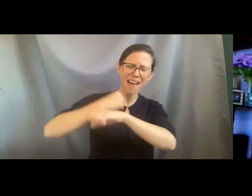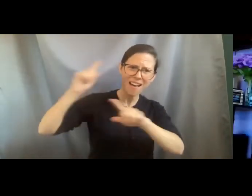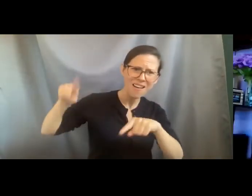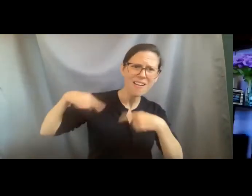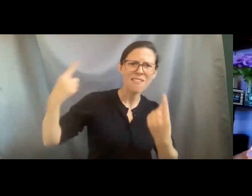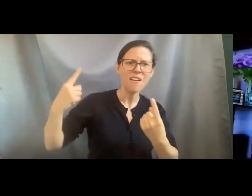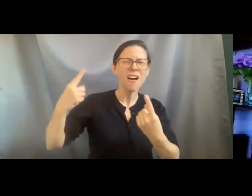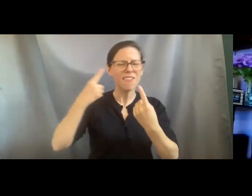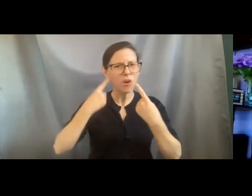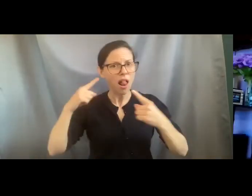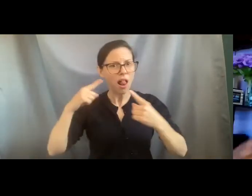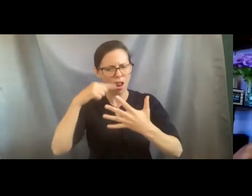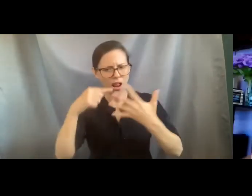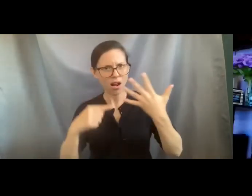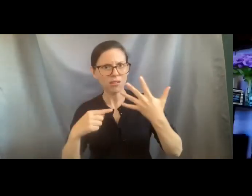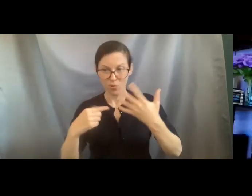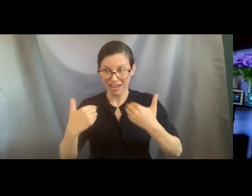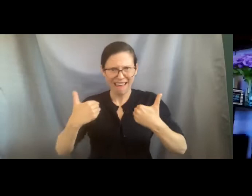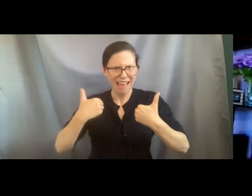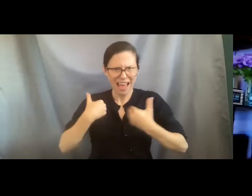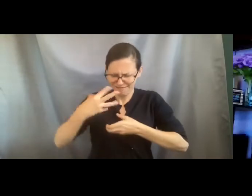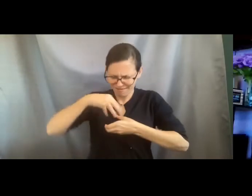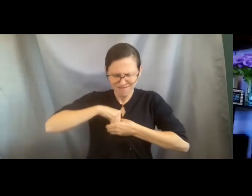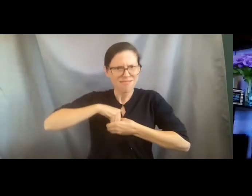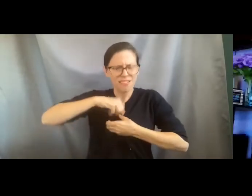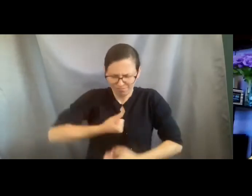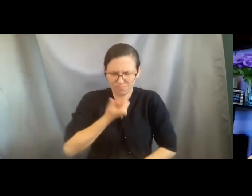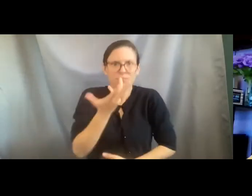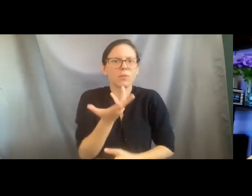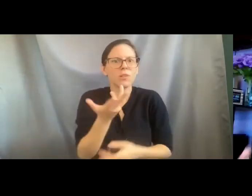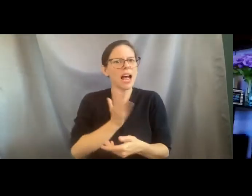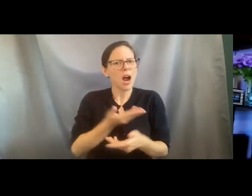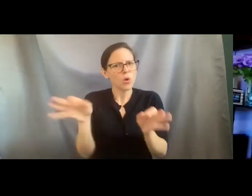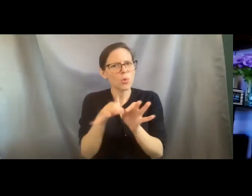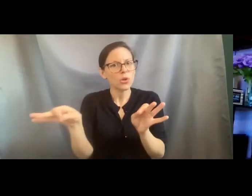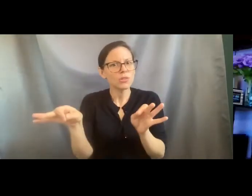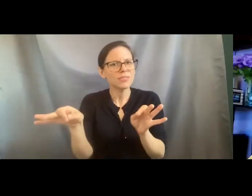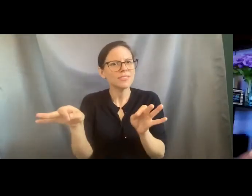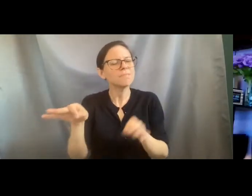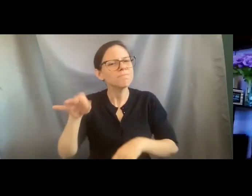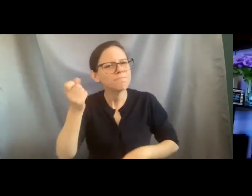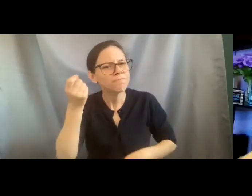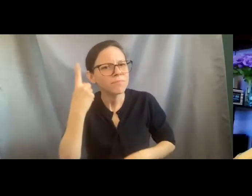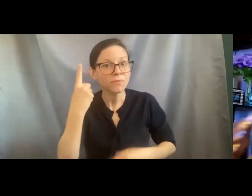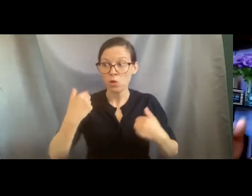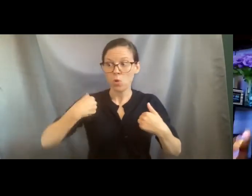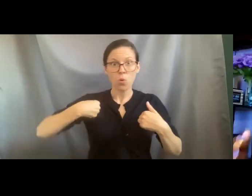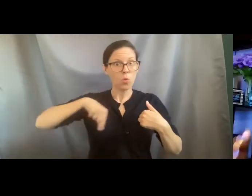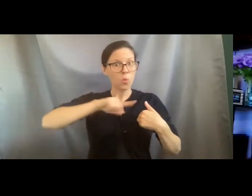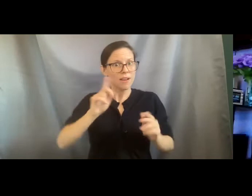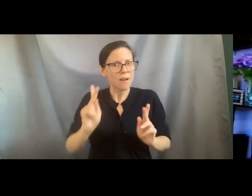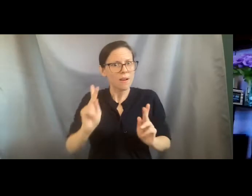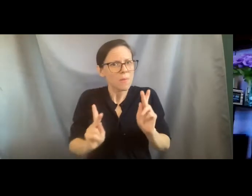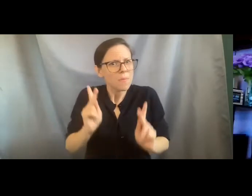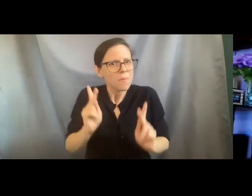also remember that we are embodied people using language that not only